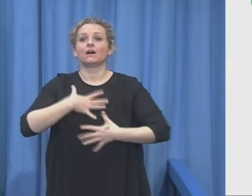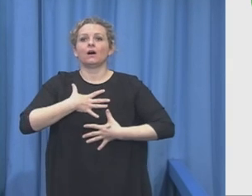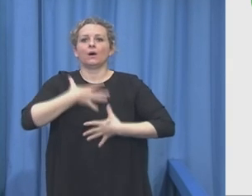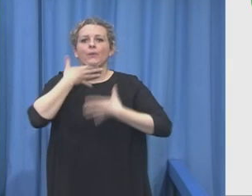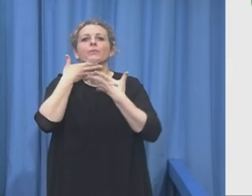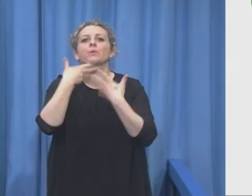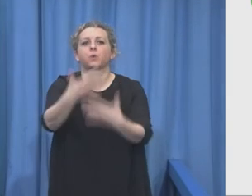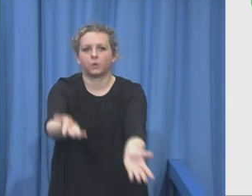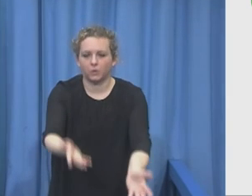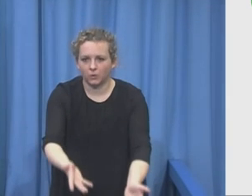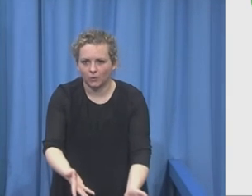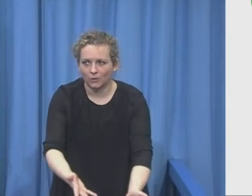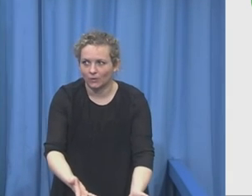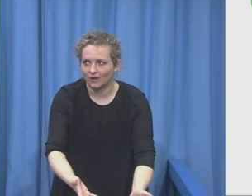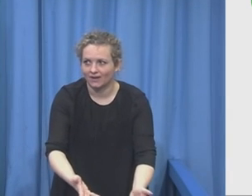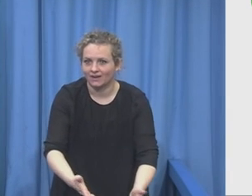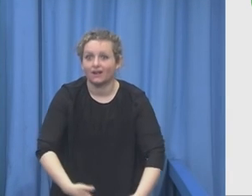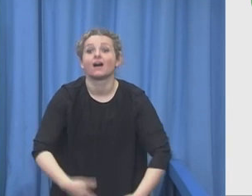And once more.